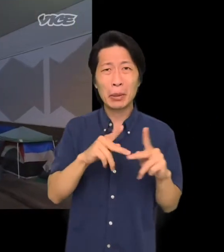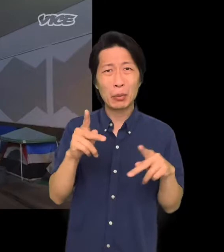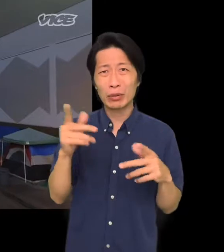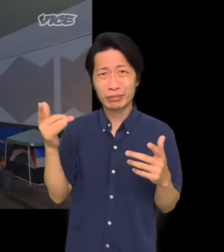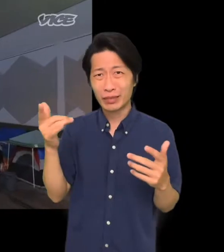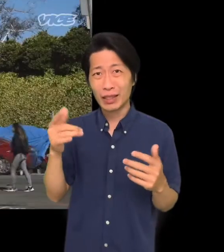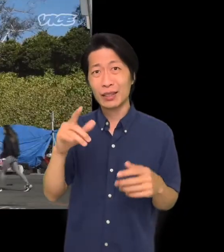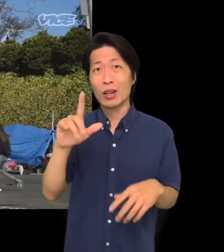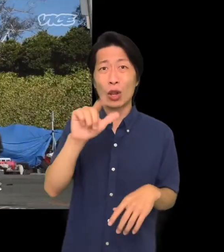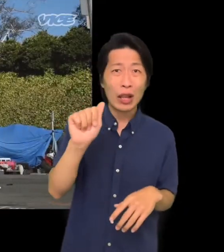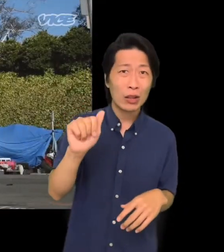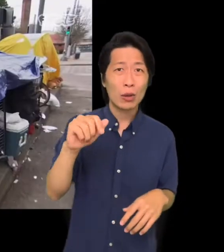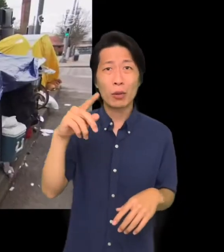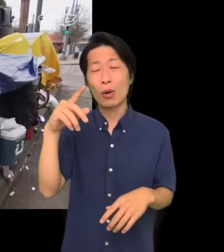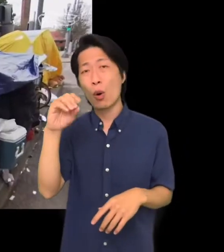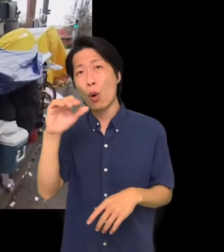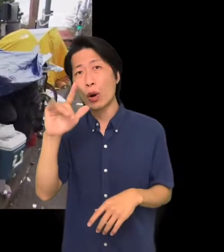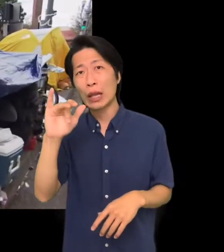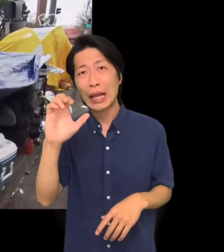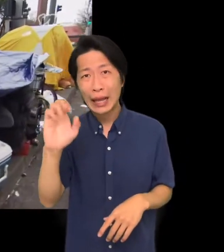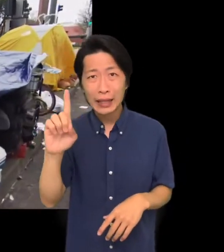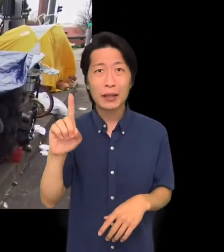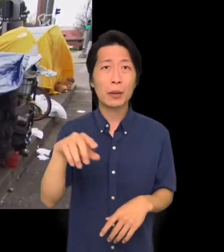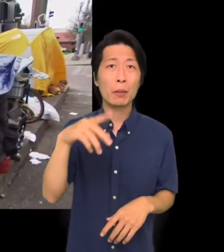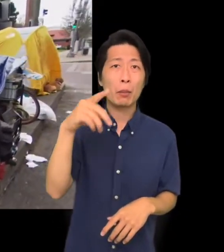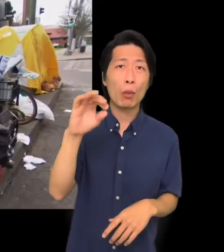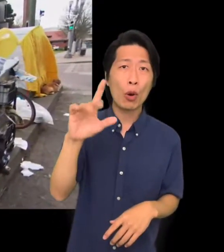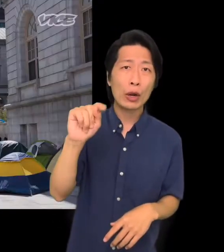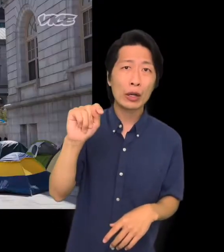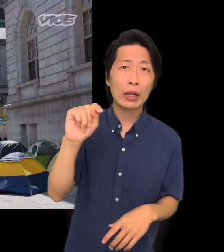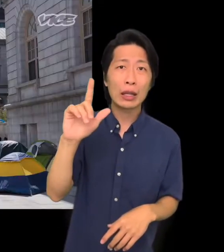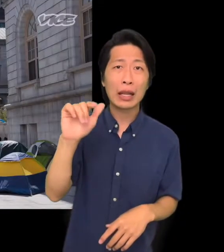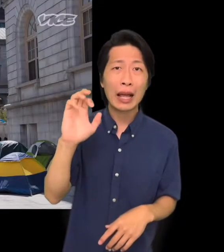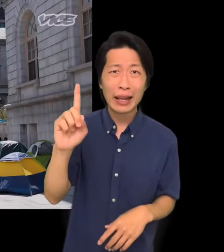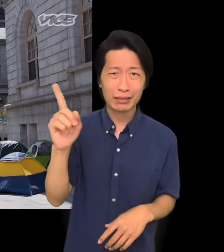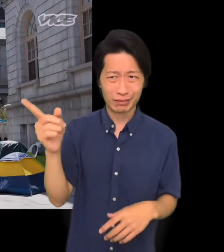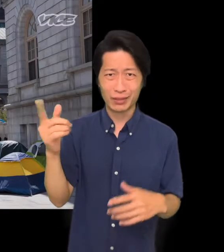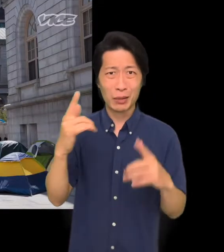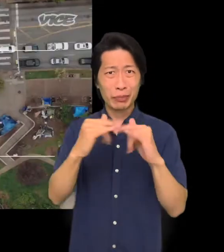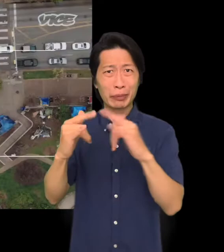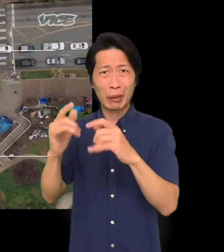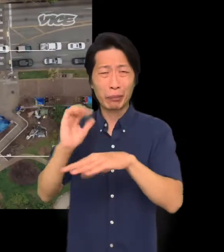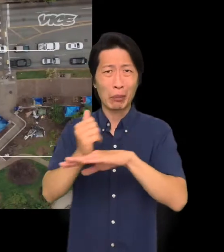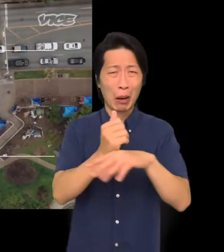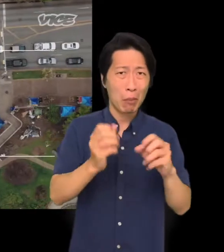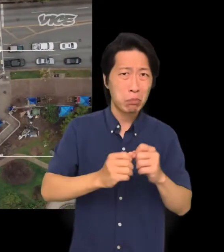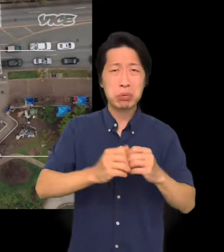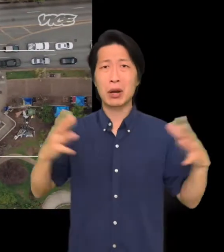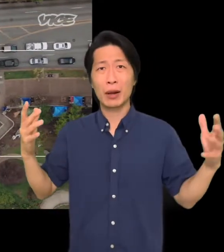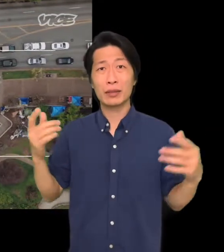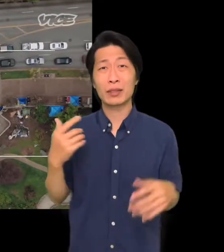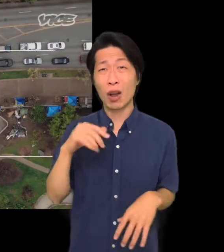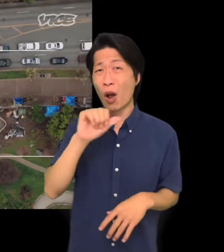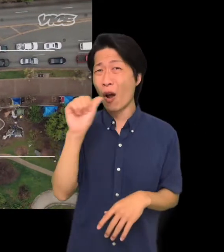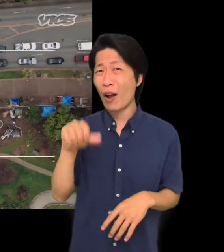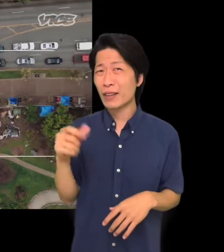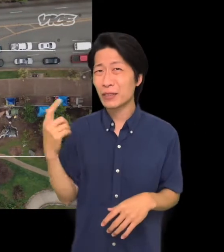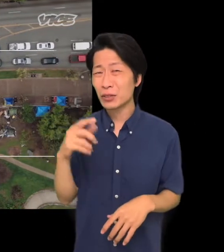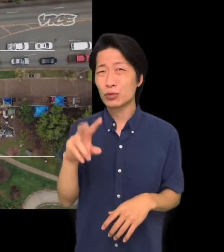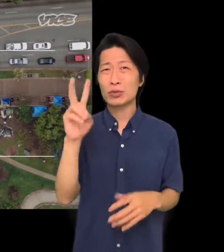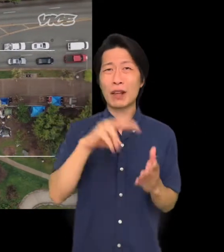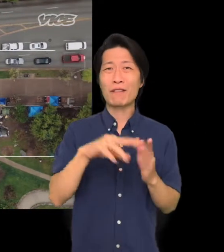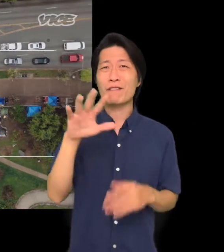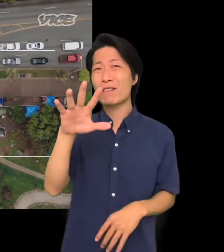like Los Angeles, Oakland, and Portland are struggling with how to handle their growing tent cities. Austin's last official count found more